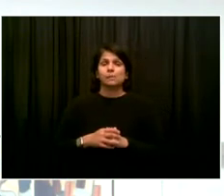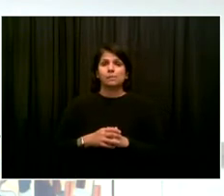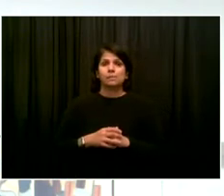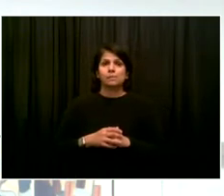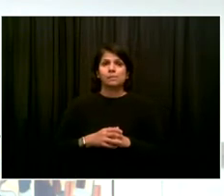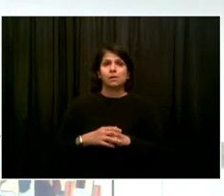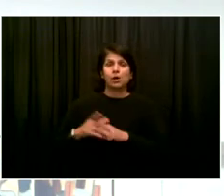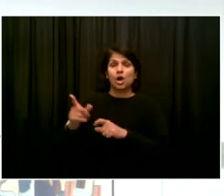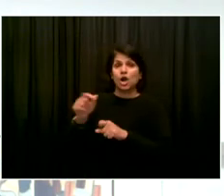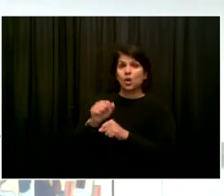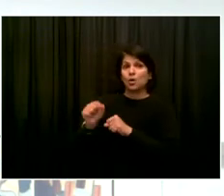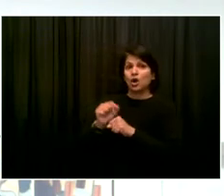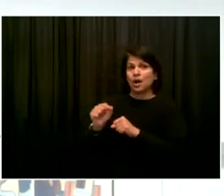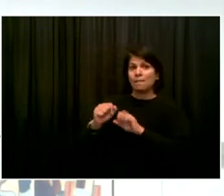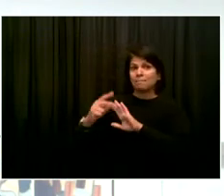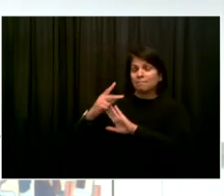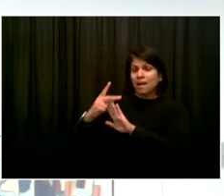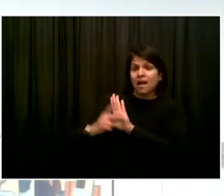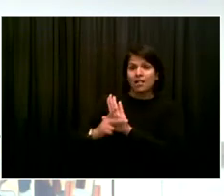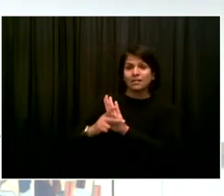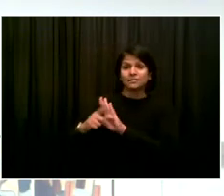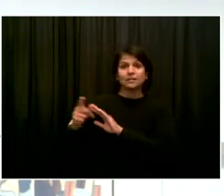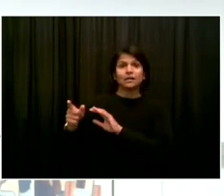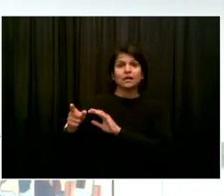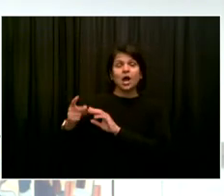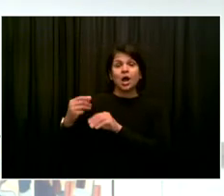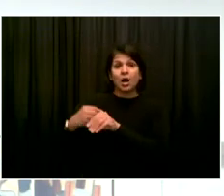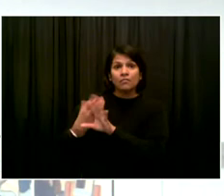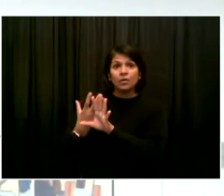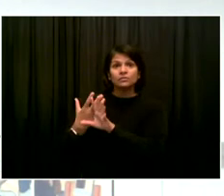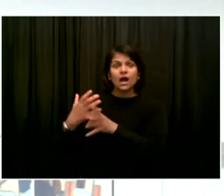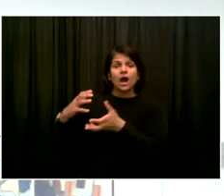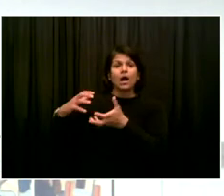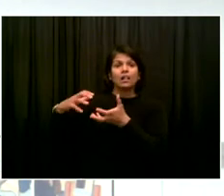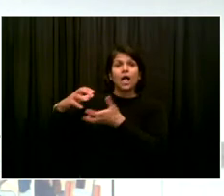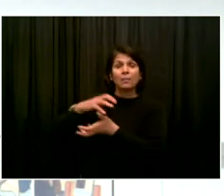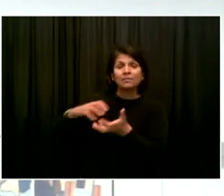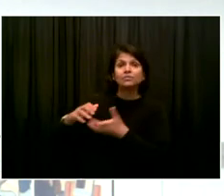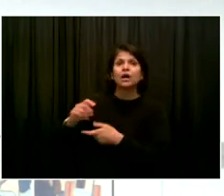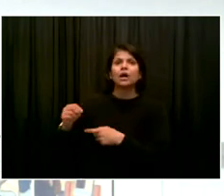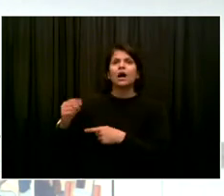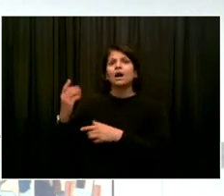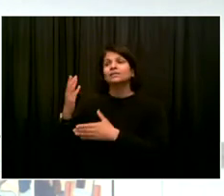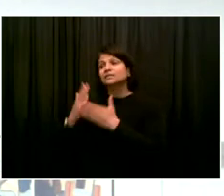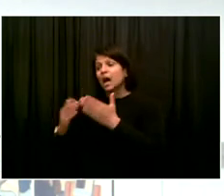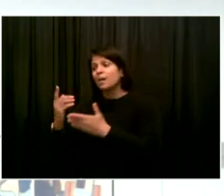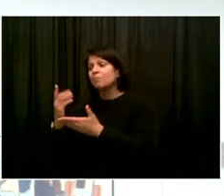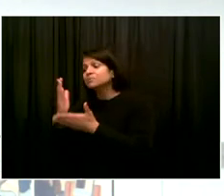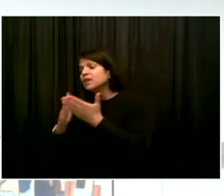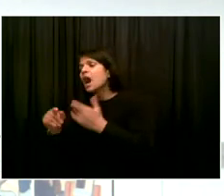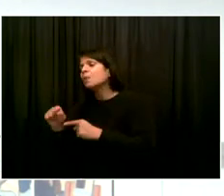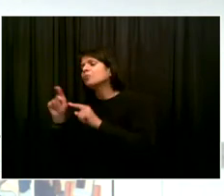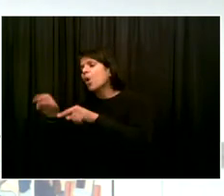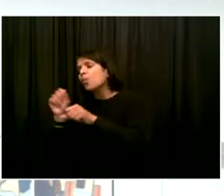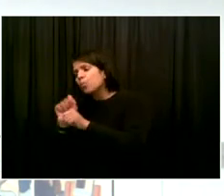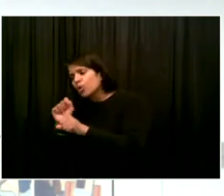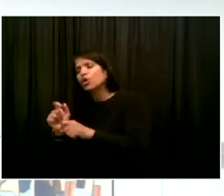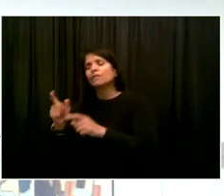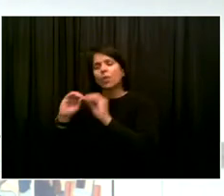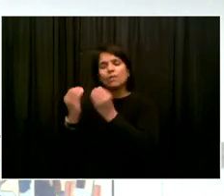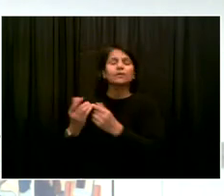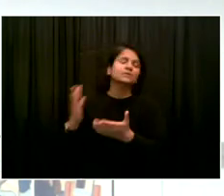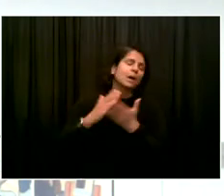including remote work or hybrid work, are set by the mayor and the Department of Citywide Administrative